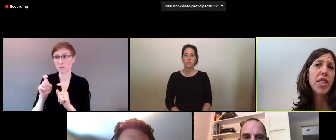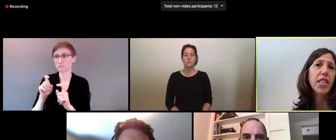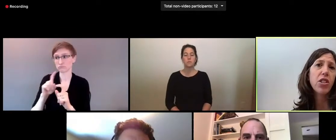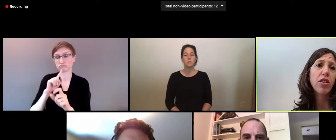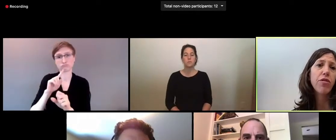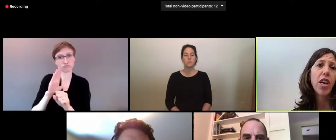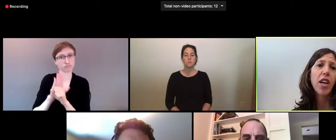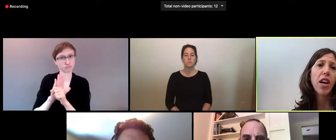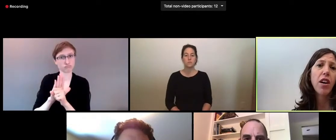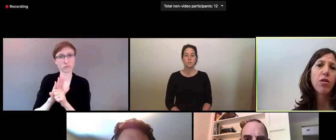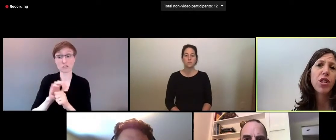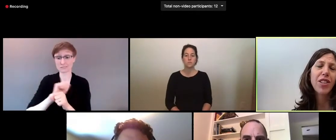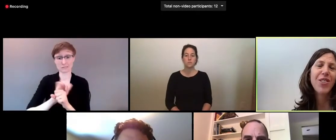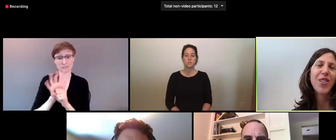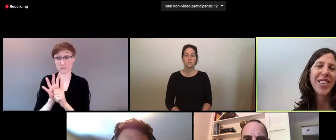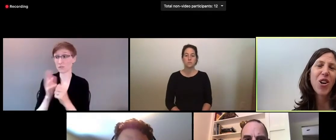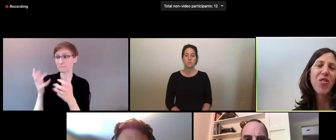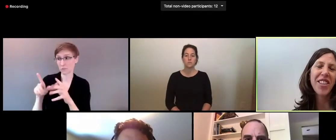for